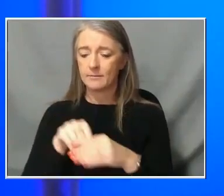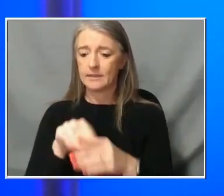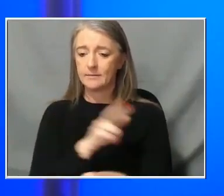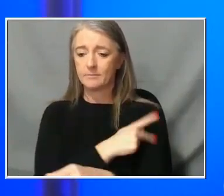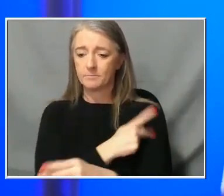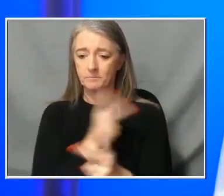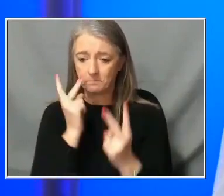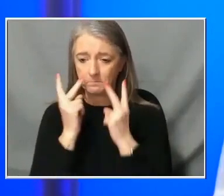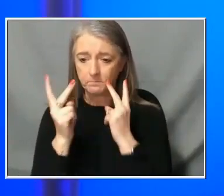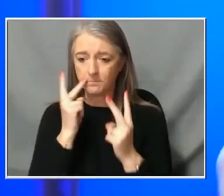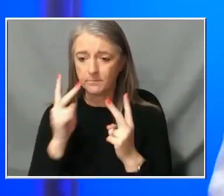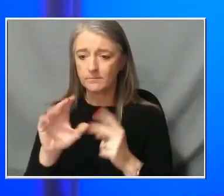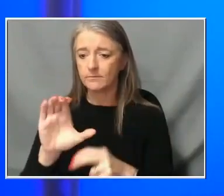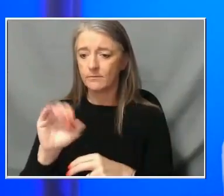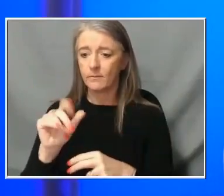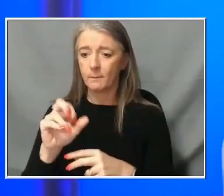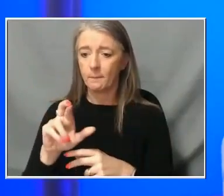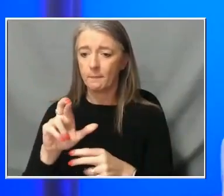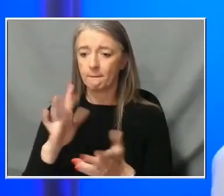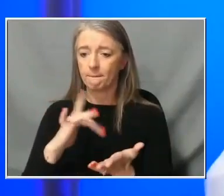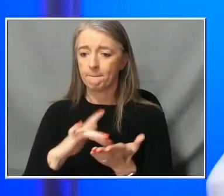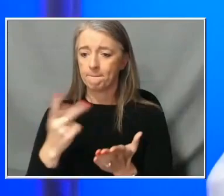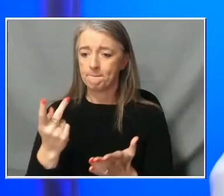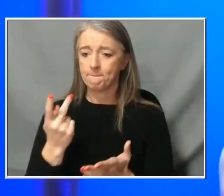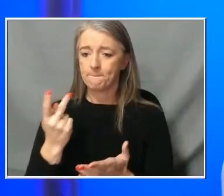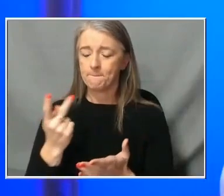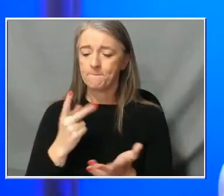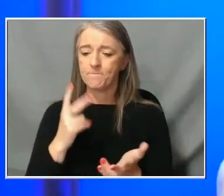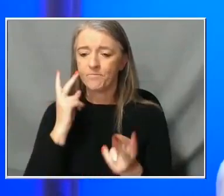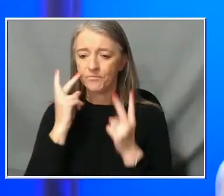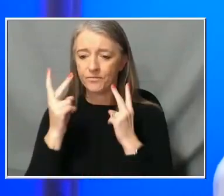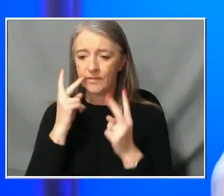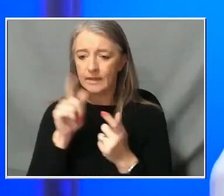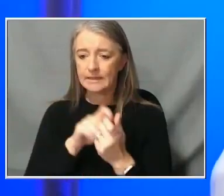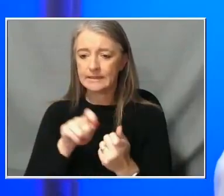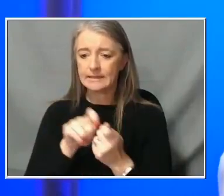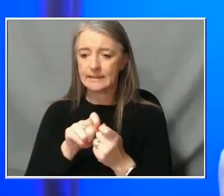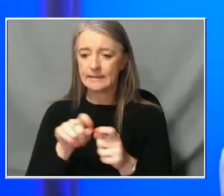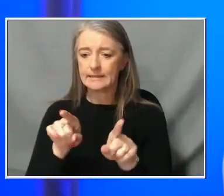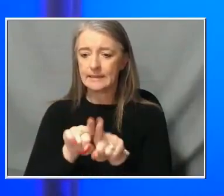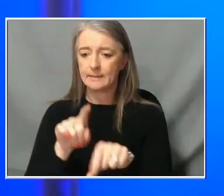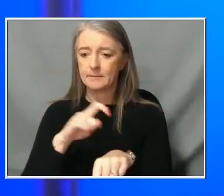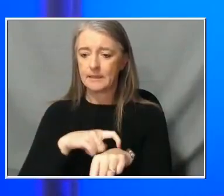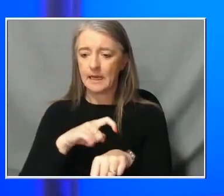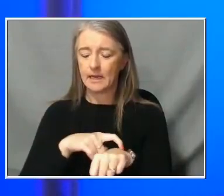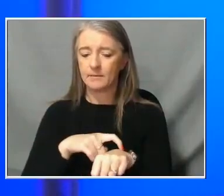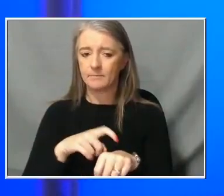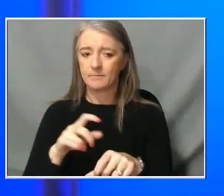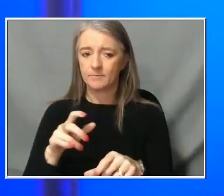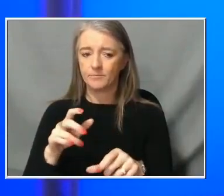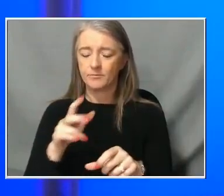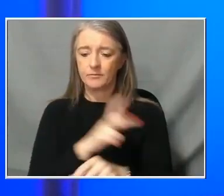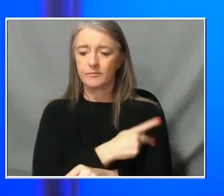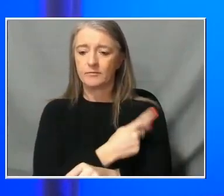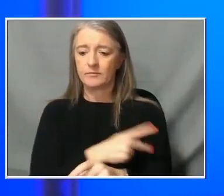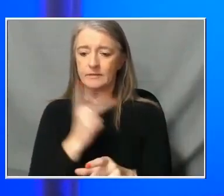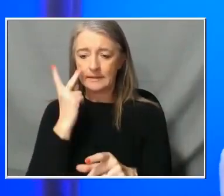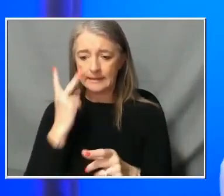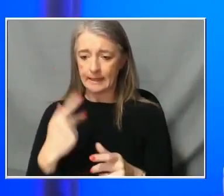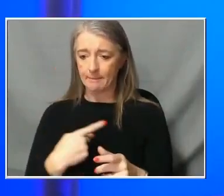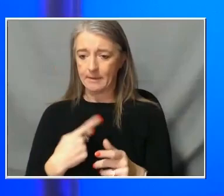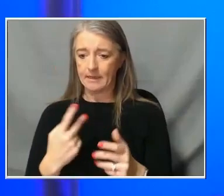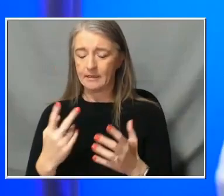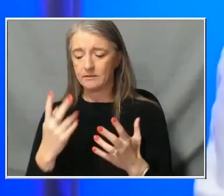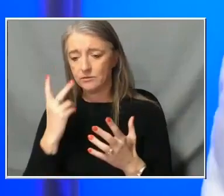thing is at the Cancer Center, Dr. Awarjabi and myself, for example, see patients at the exact same time. And so a patient can see me first thing in the morning or